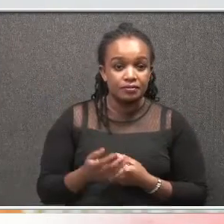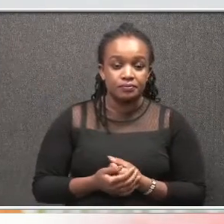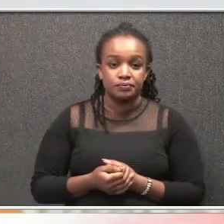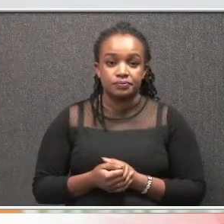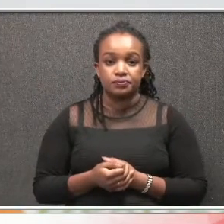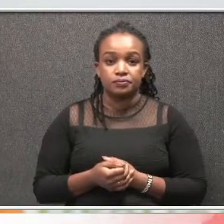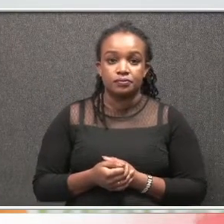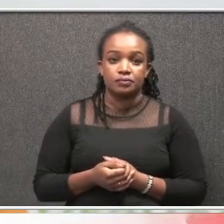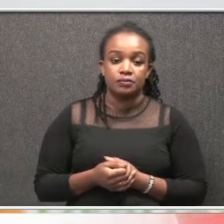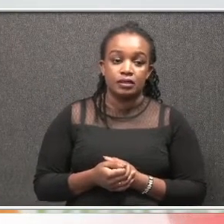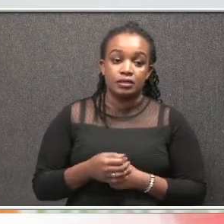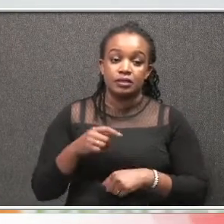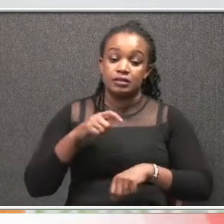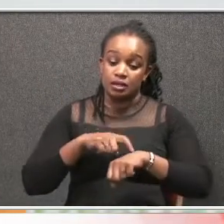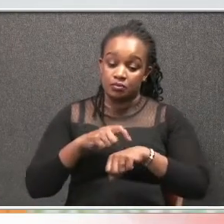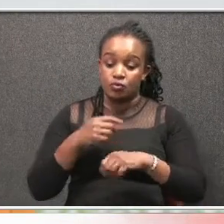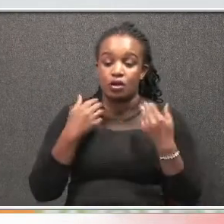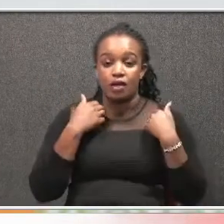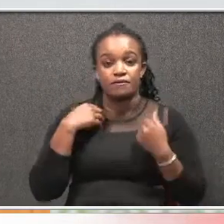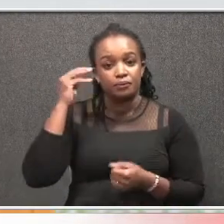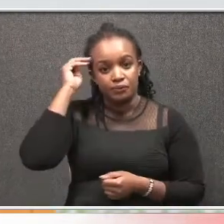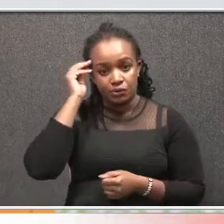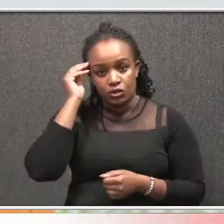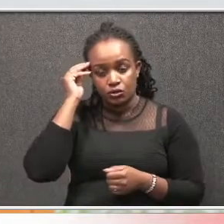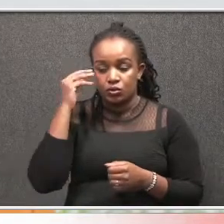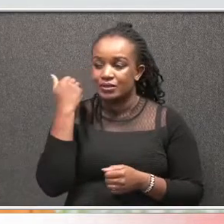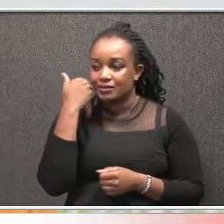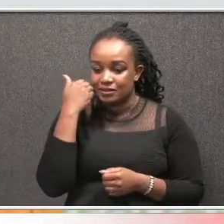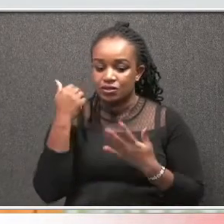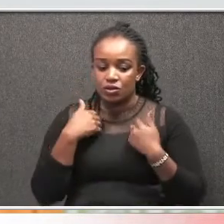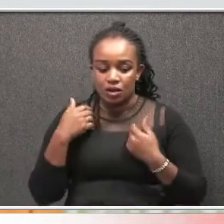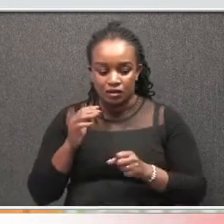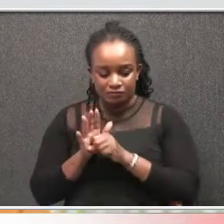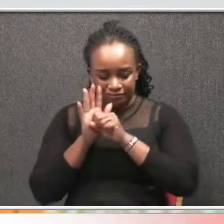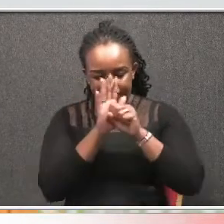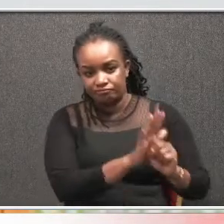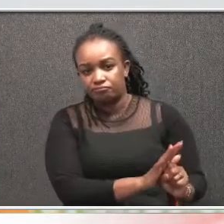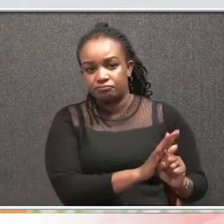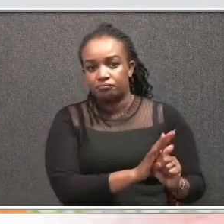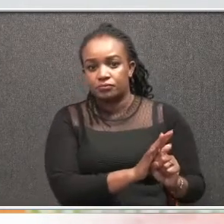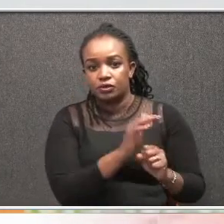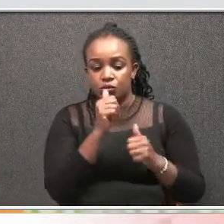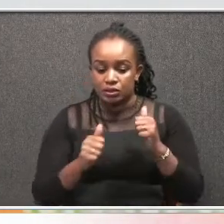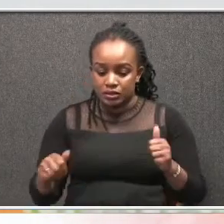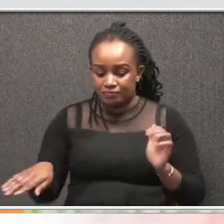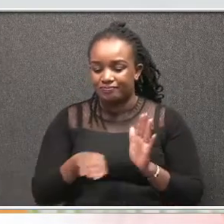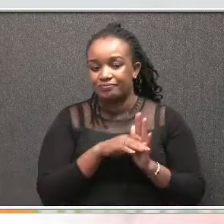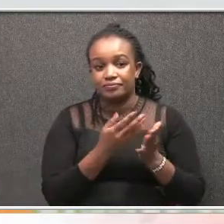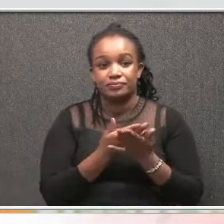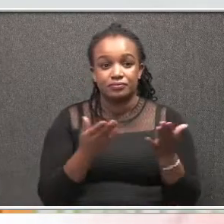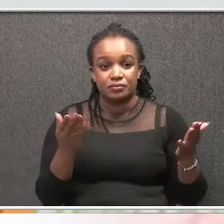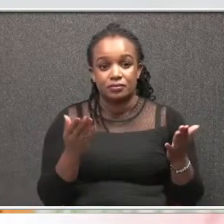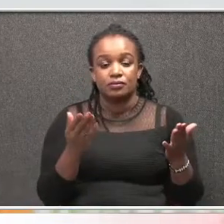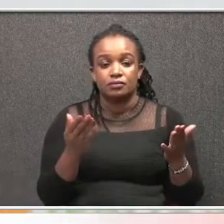once you have a mental illness, we know there's an issue of the stigma and discrimination, which pushes you down. We call it the drift, the social drift